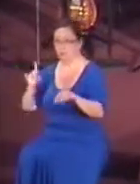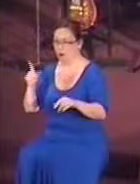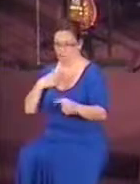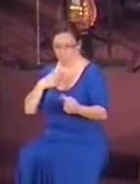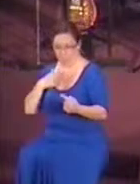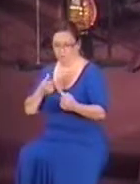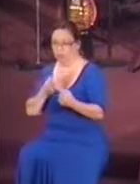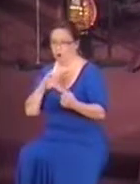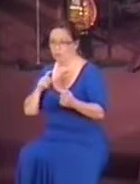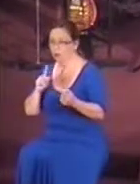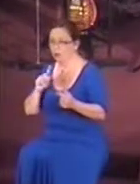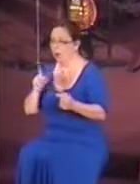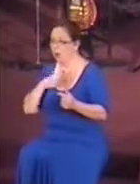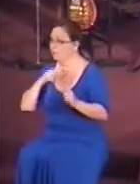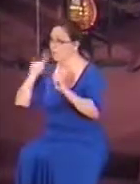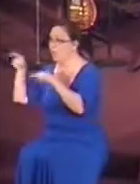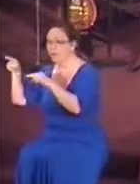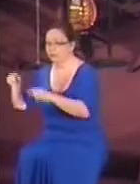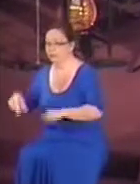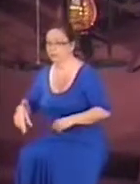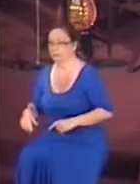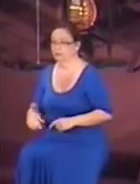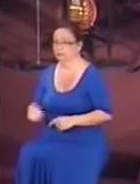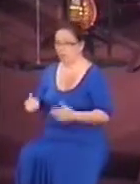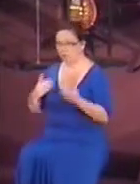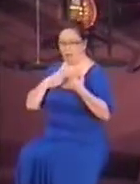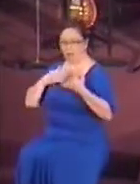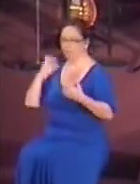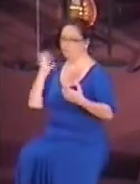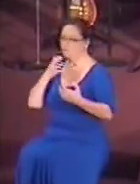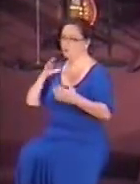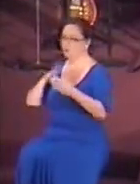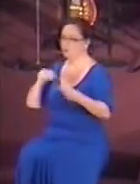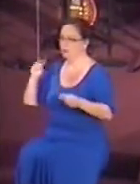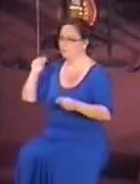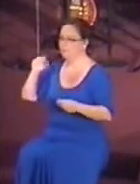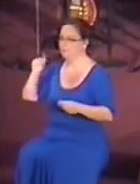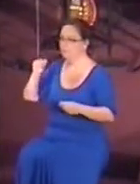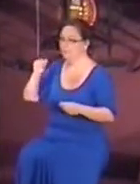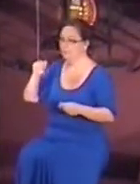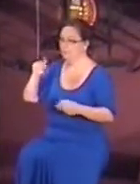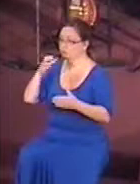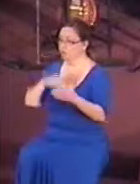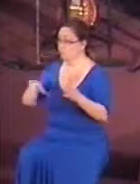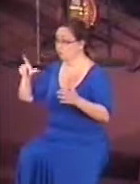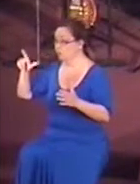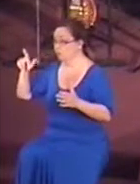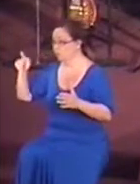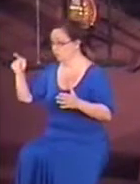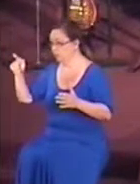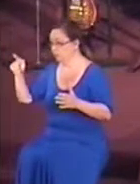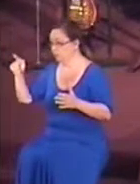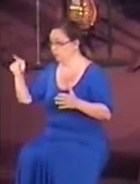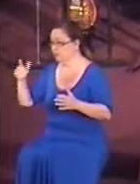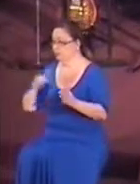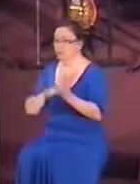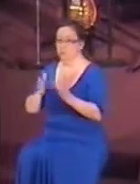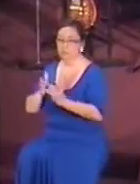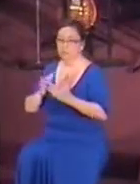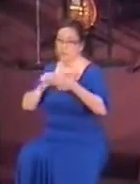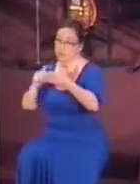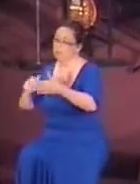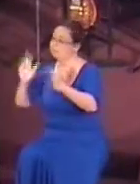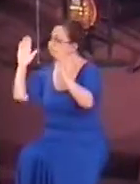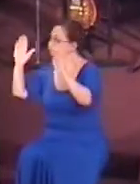and where I am going. And so we have this incredible story in Matthew chapter 21. Jesus had led an incredible